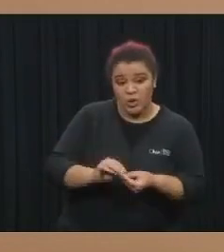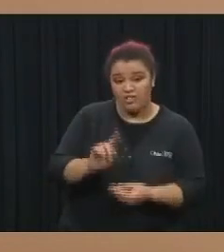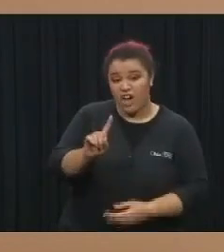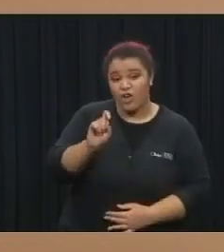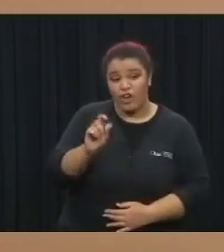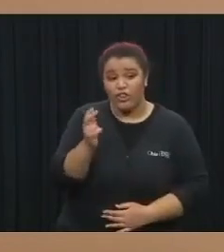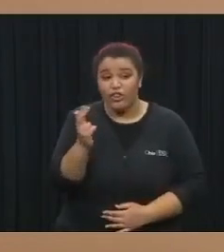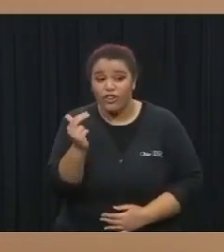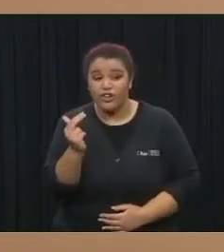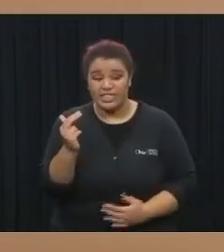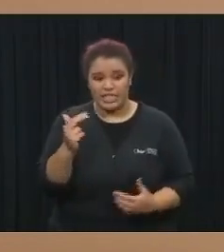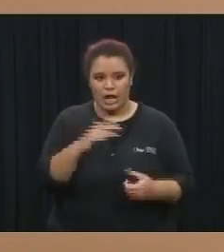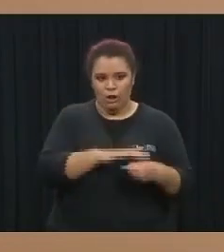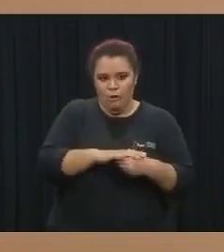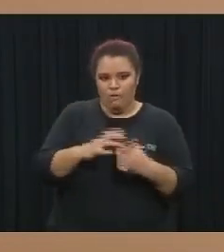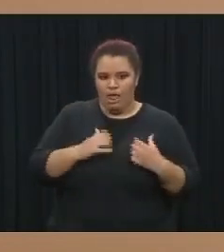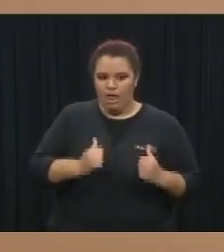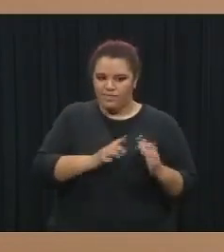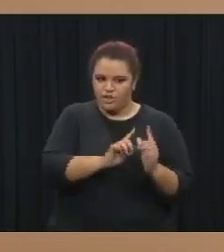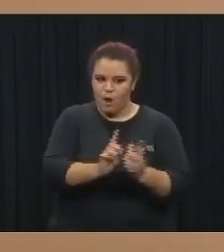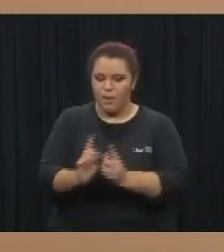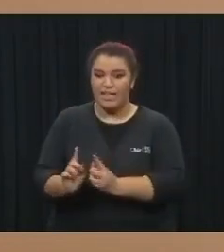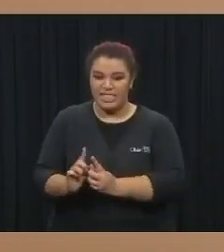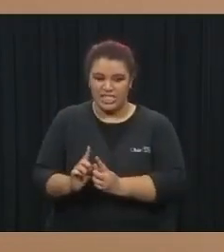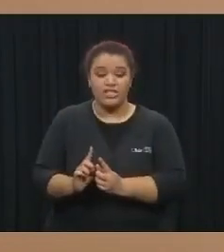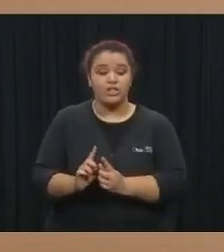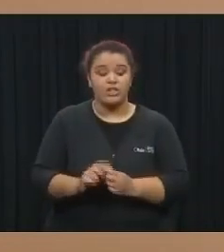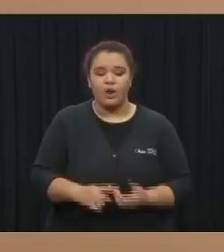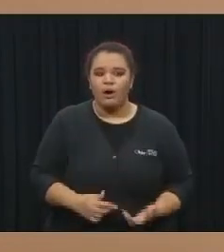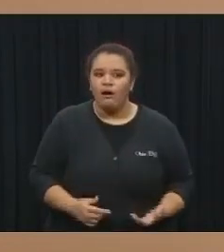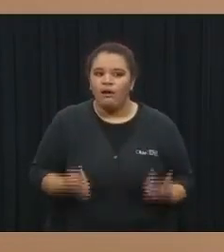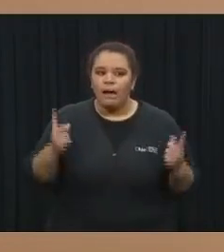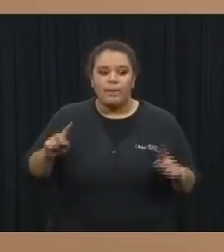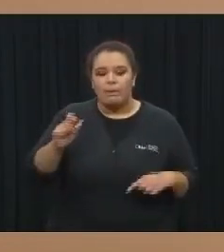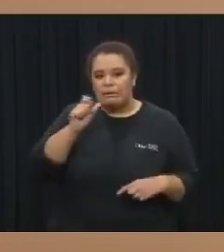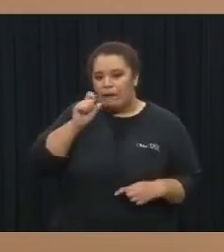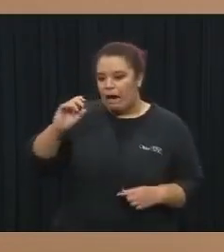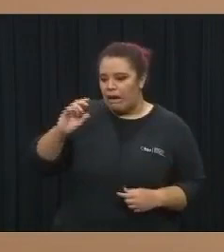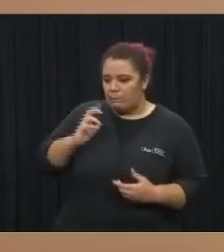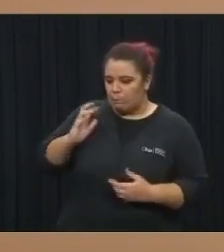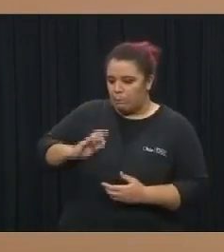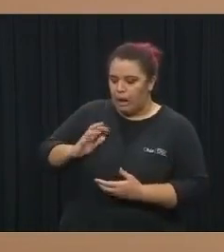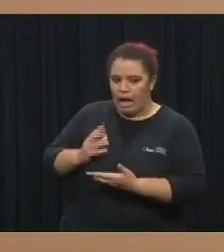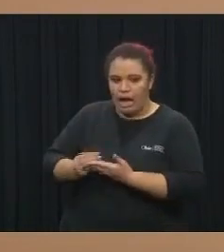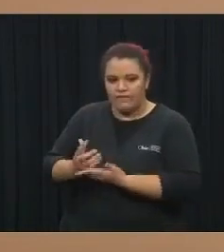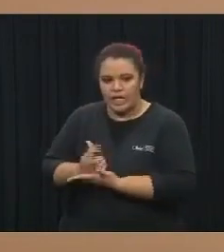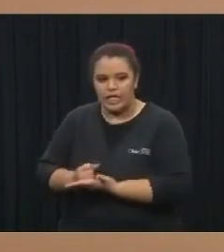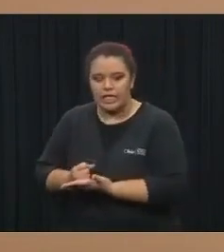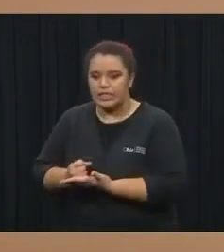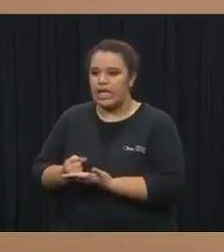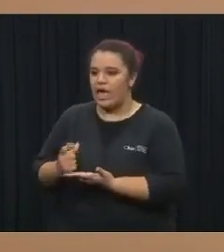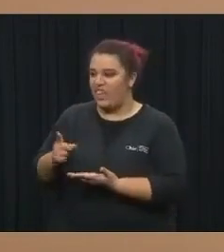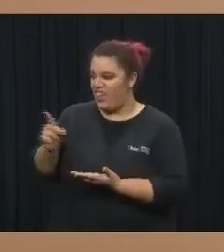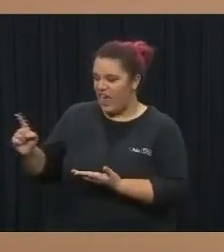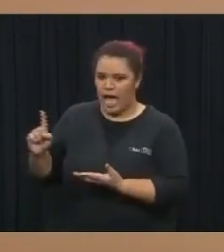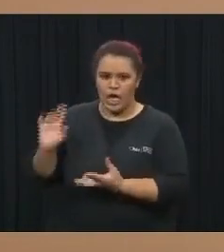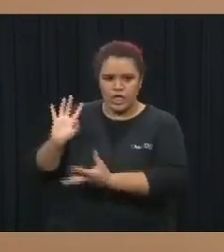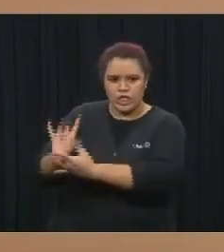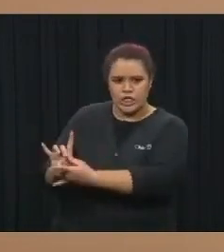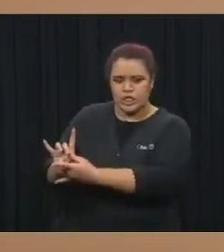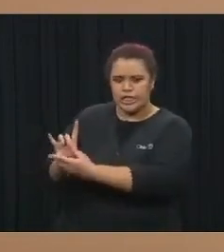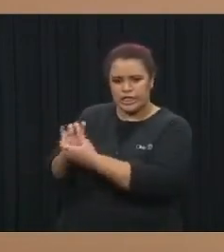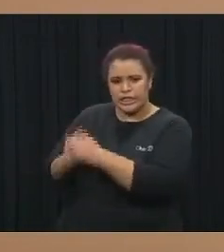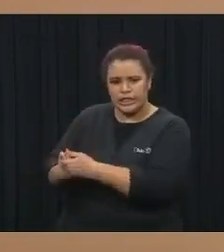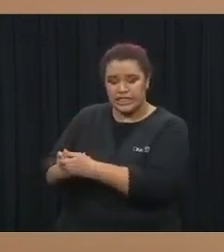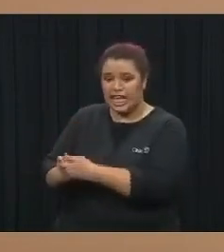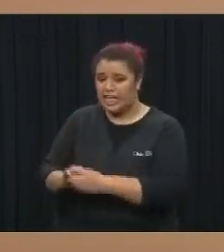to the nuances in that community with the community leaders of nonprofits that work with immigrant communities. It's really important, and I